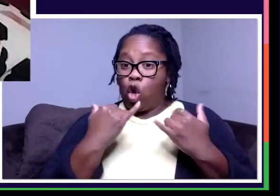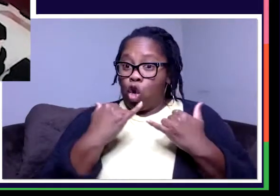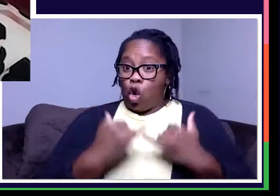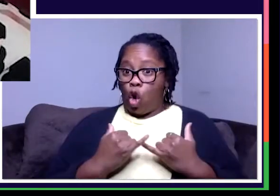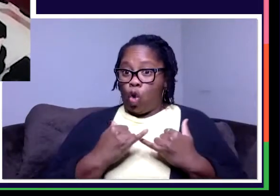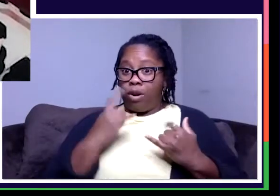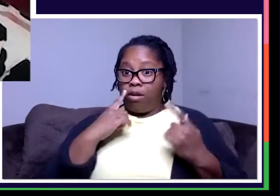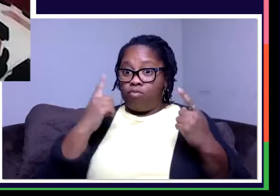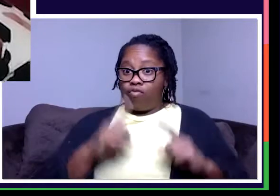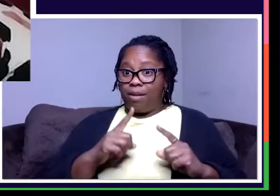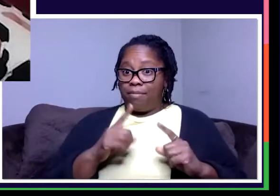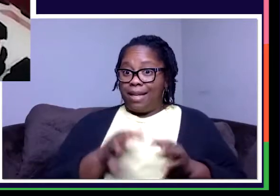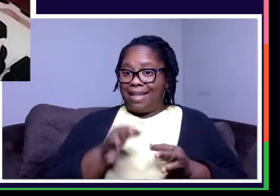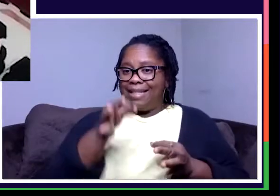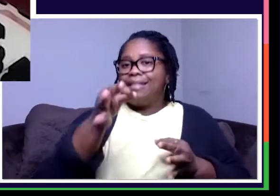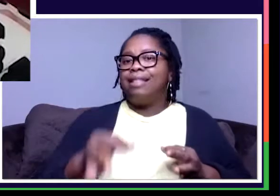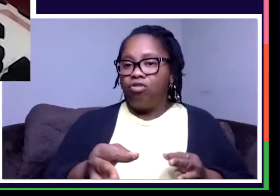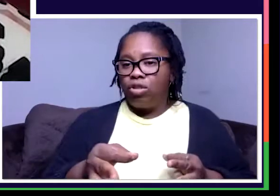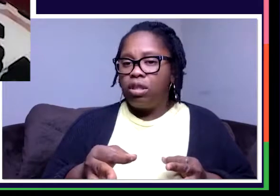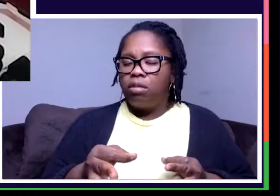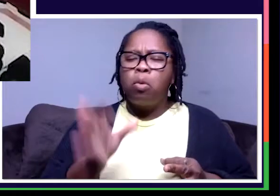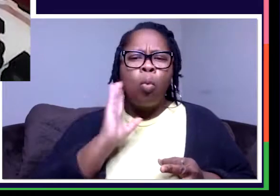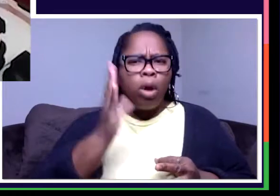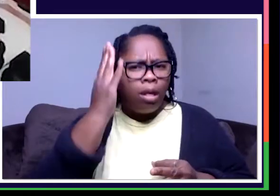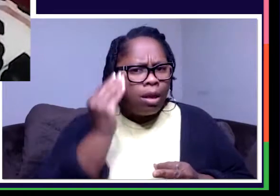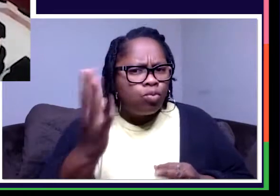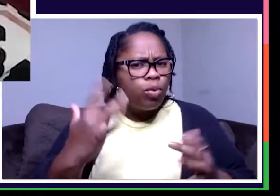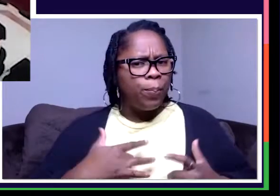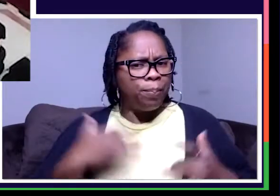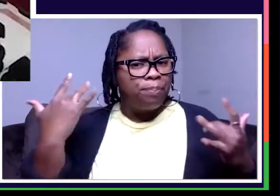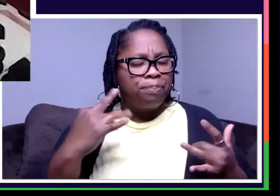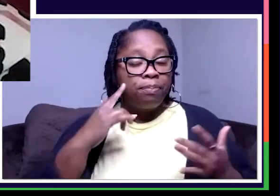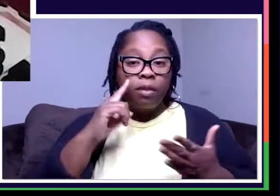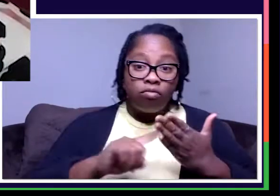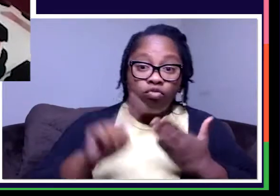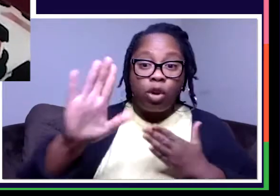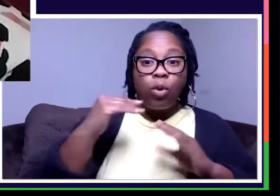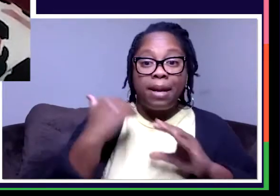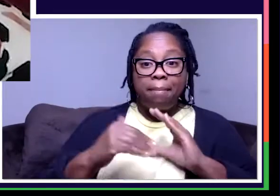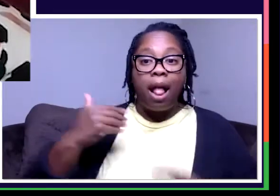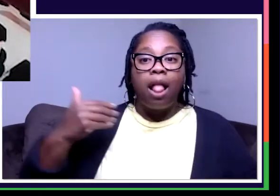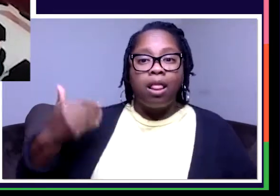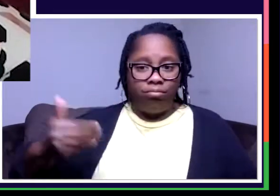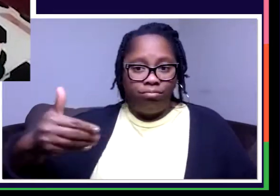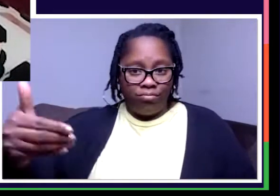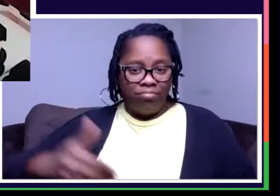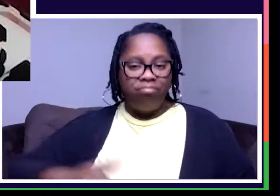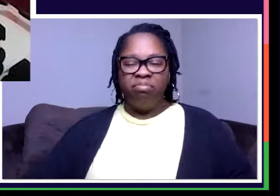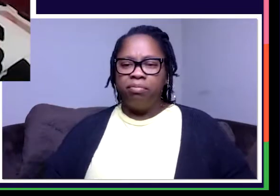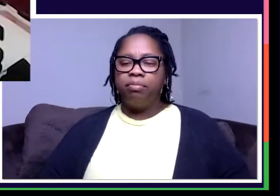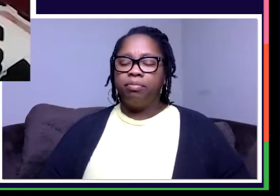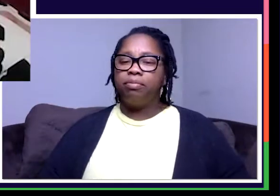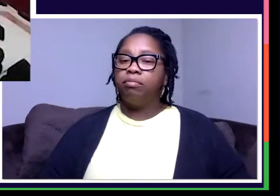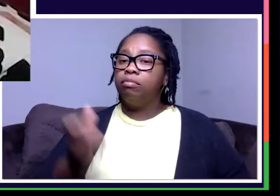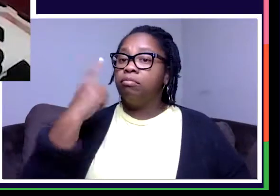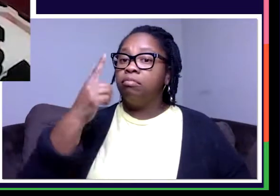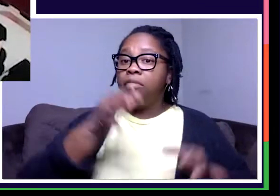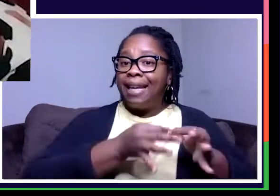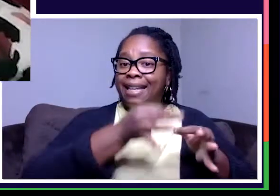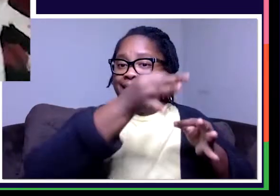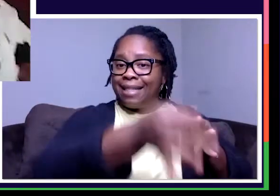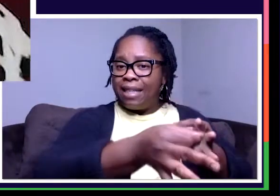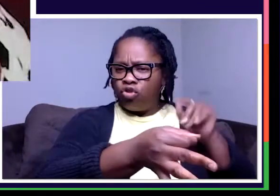bargain the extension of the current agreement. We will keep you posted, so check your emails